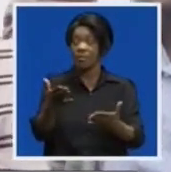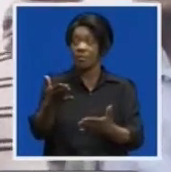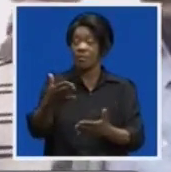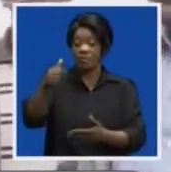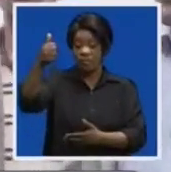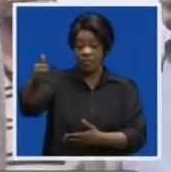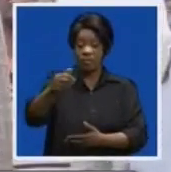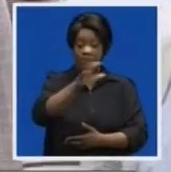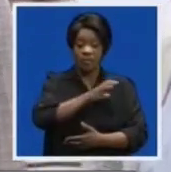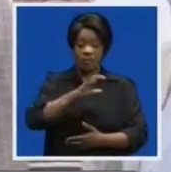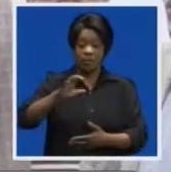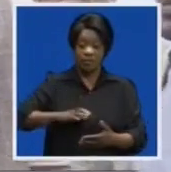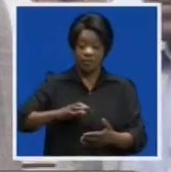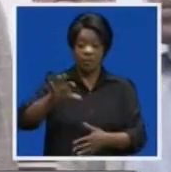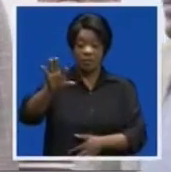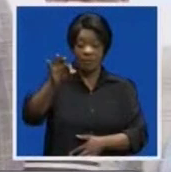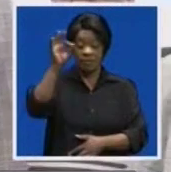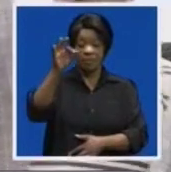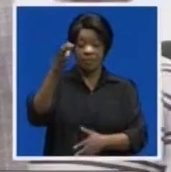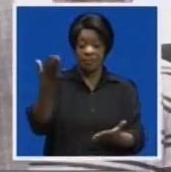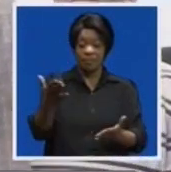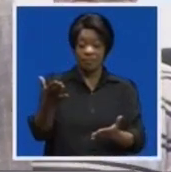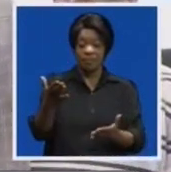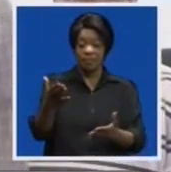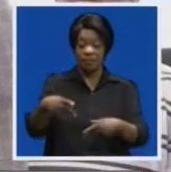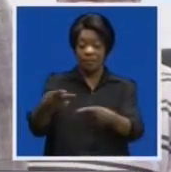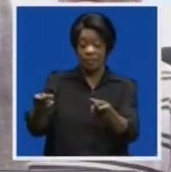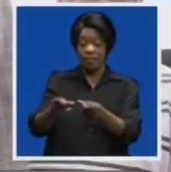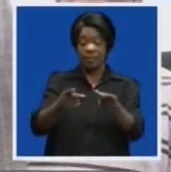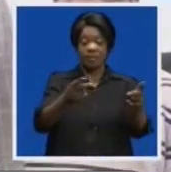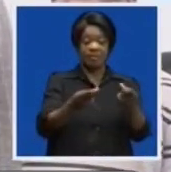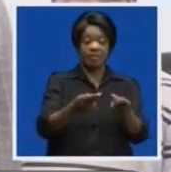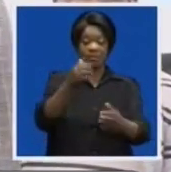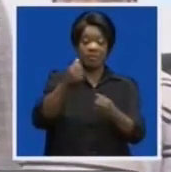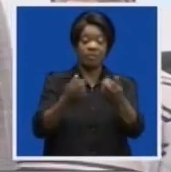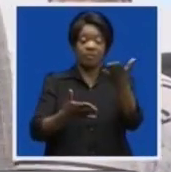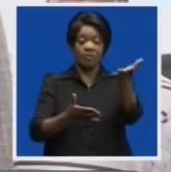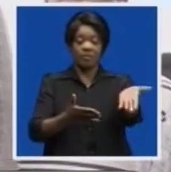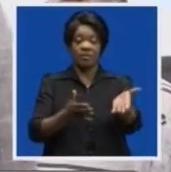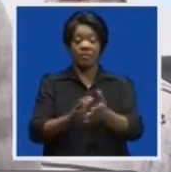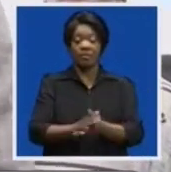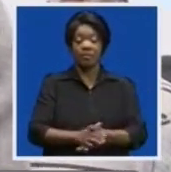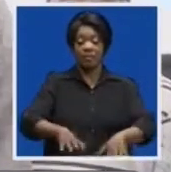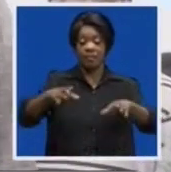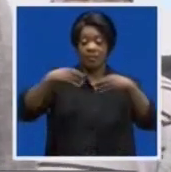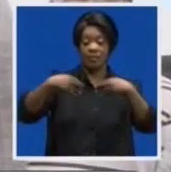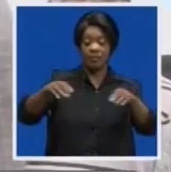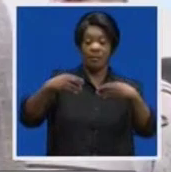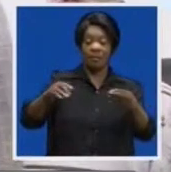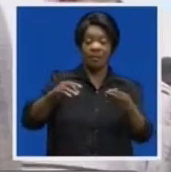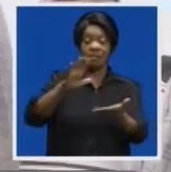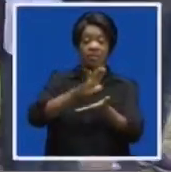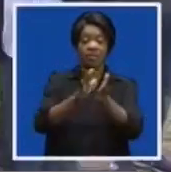ministry have to find the resources, make the resources available, the market to be done so that we normalize